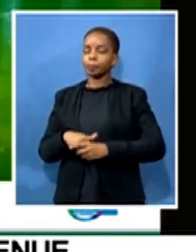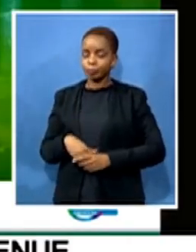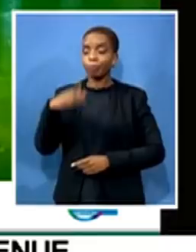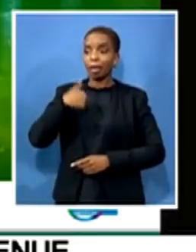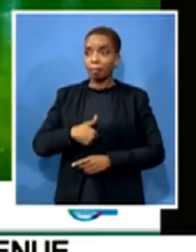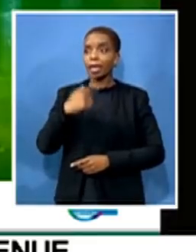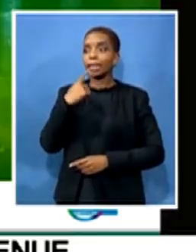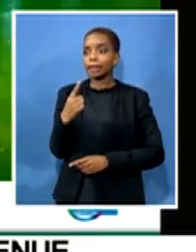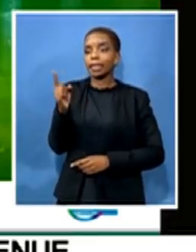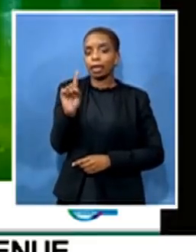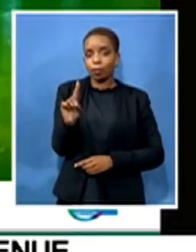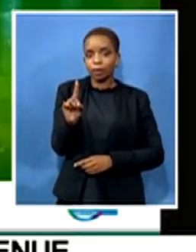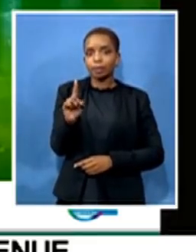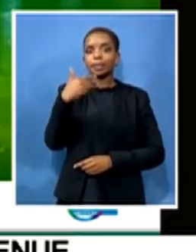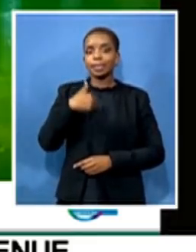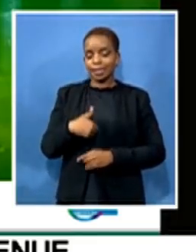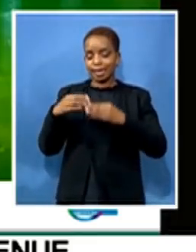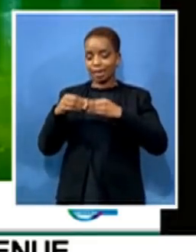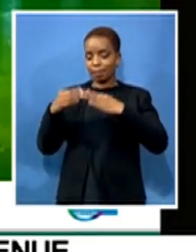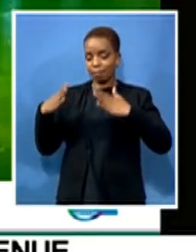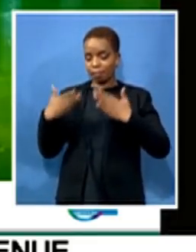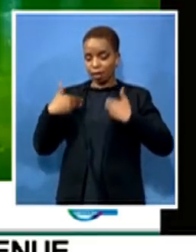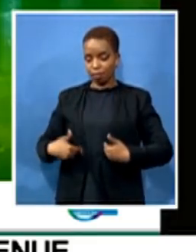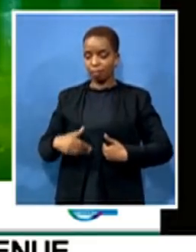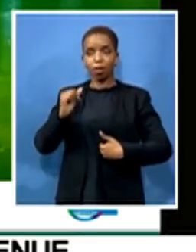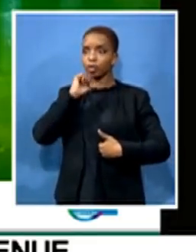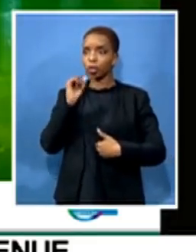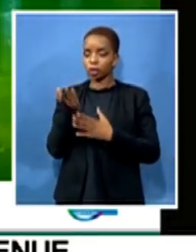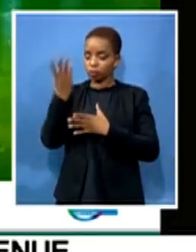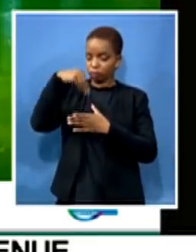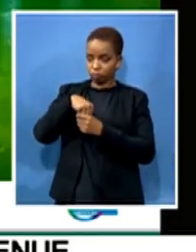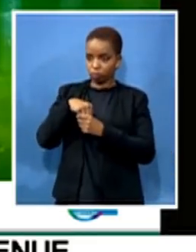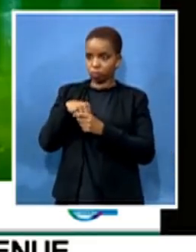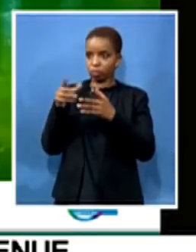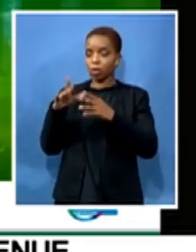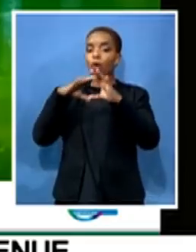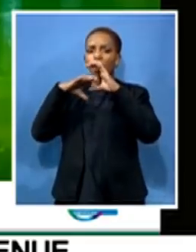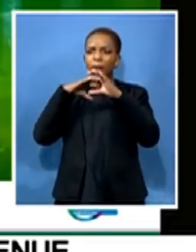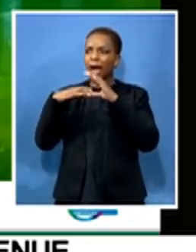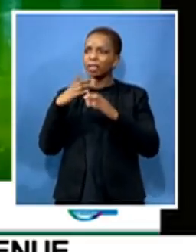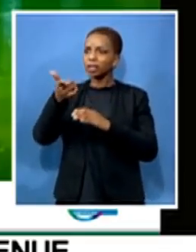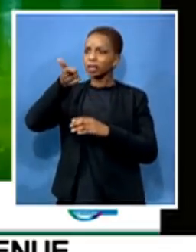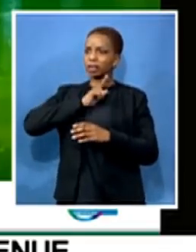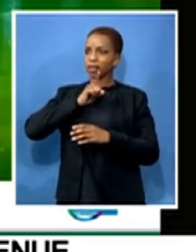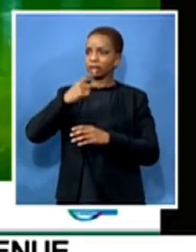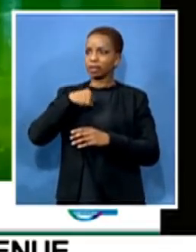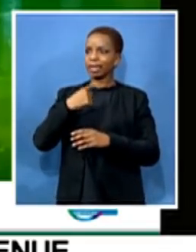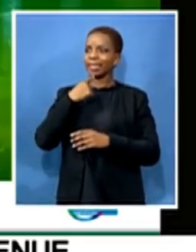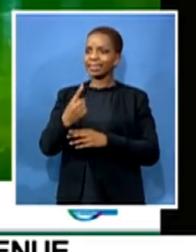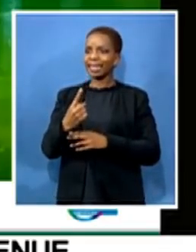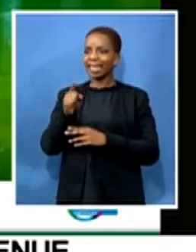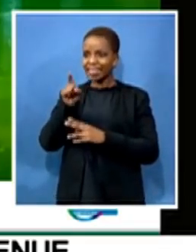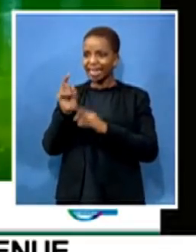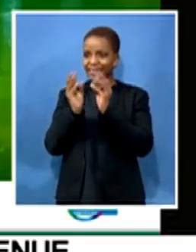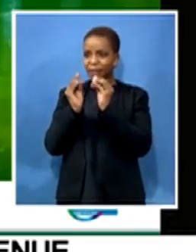of the whippery, the communication that I received was that this meeting was actually scheduled until 3 o'clock this afternoon. Now, I take the